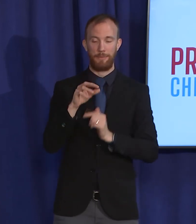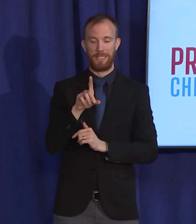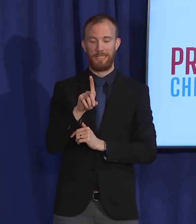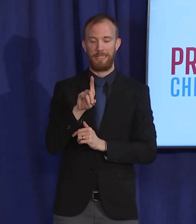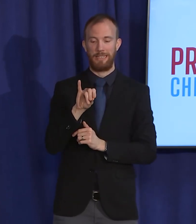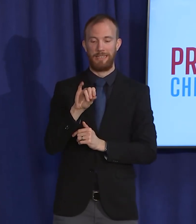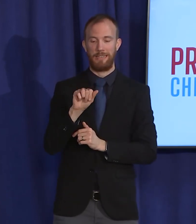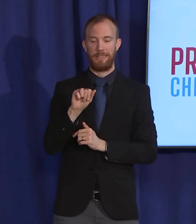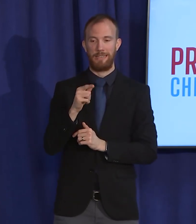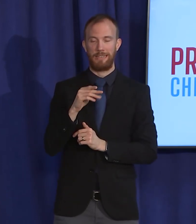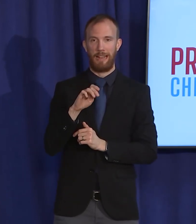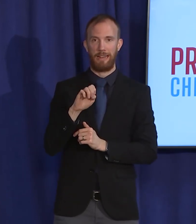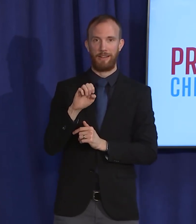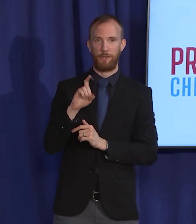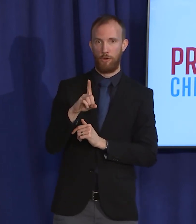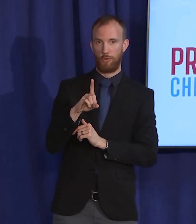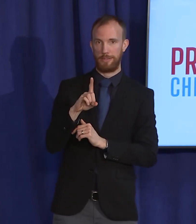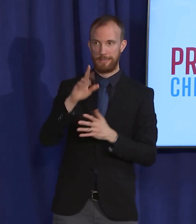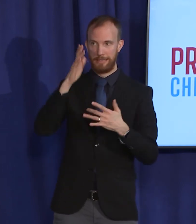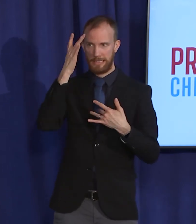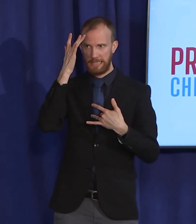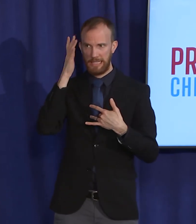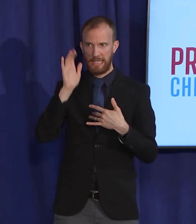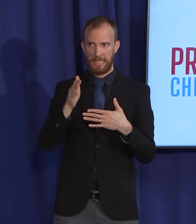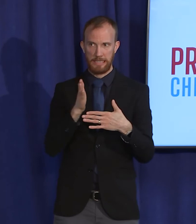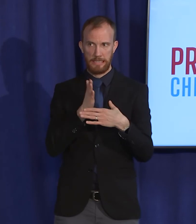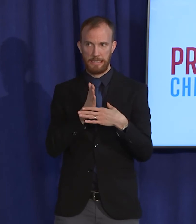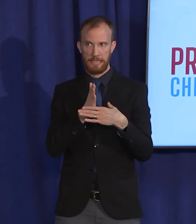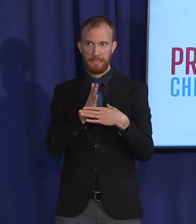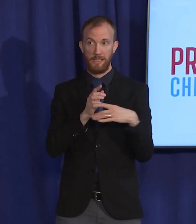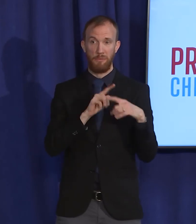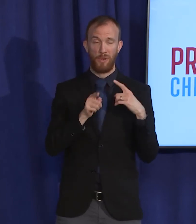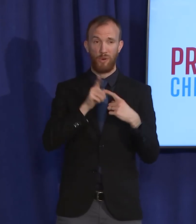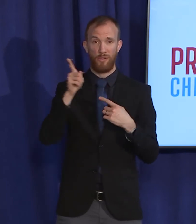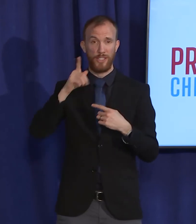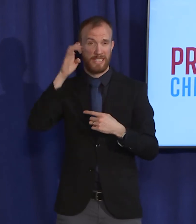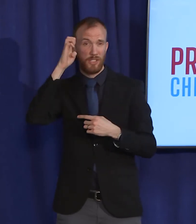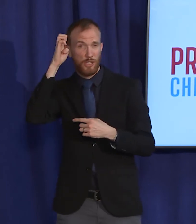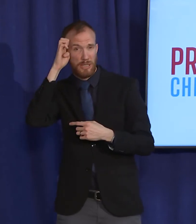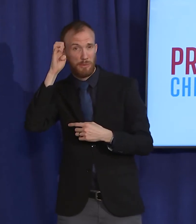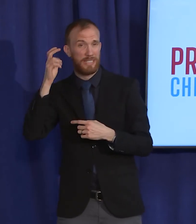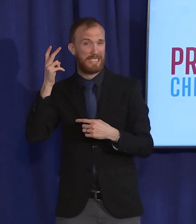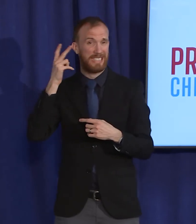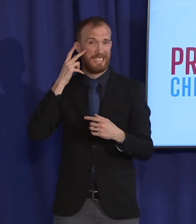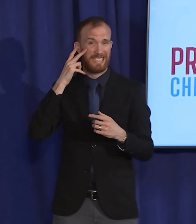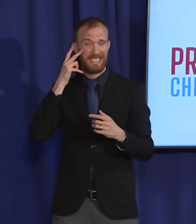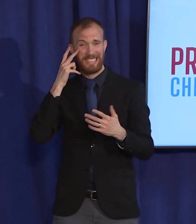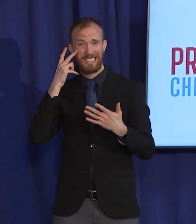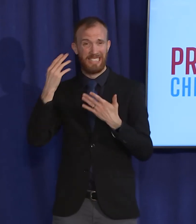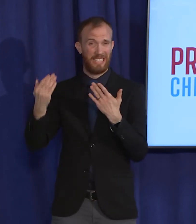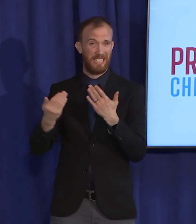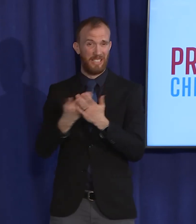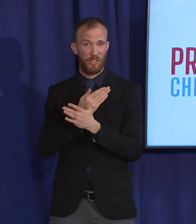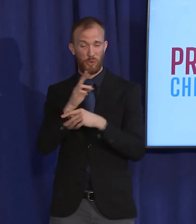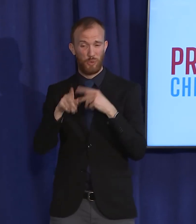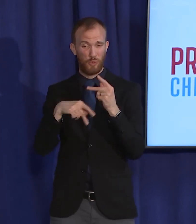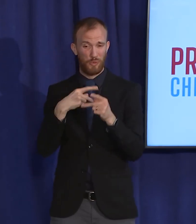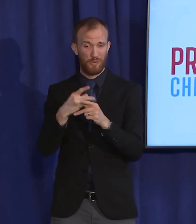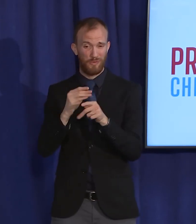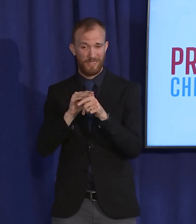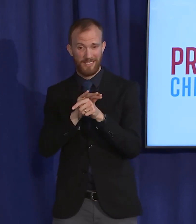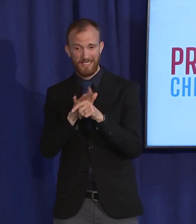moderate risk. Correct. We're seeing bad signs in Europe right now because of the variant spreading. Washington